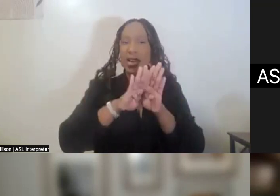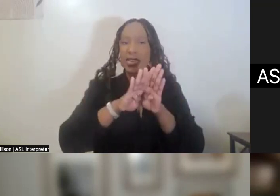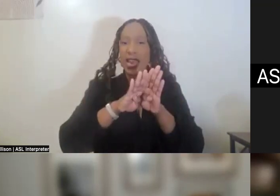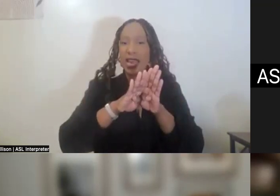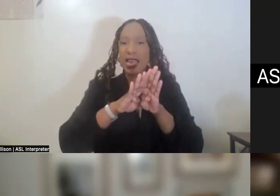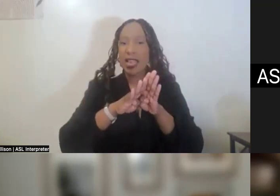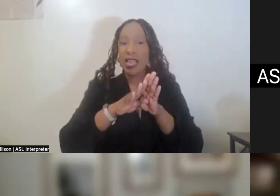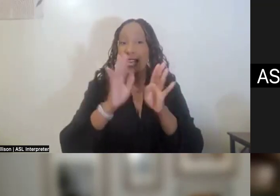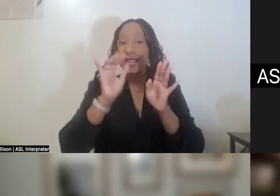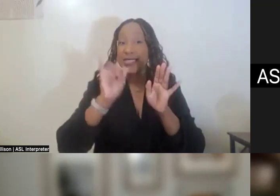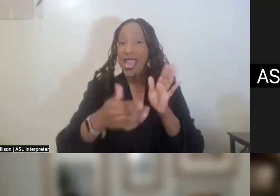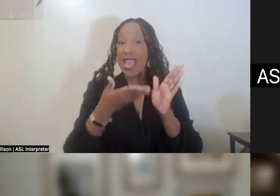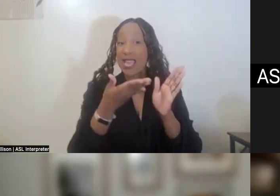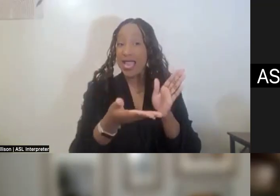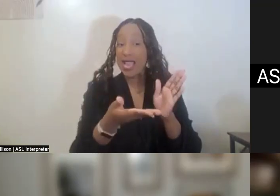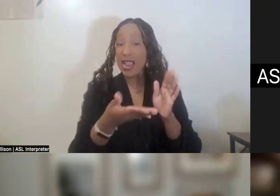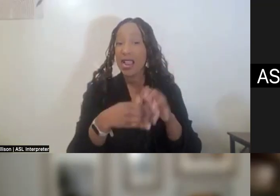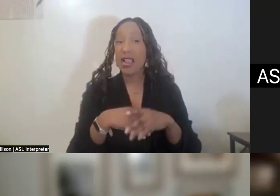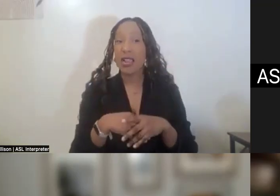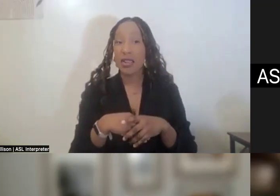up? Mohammed,